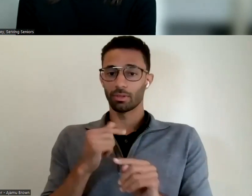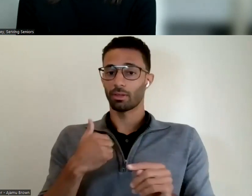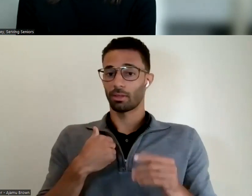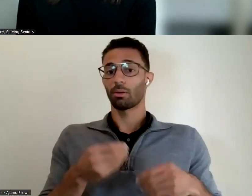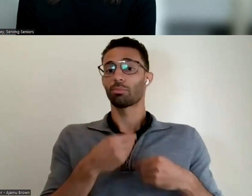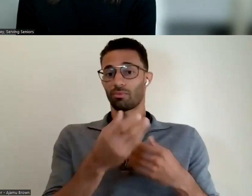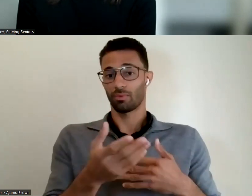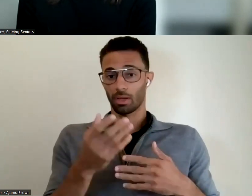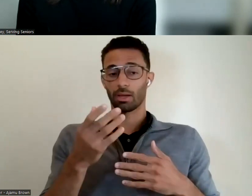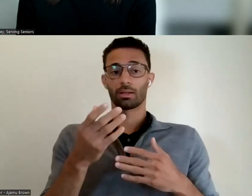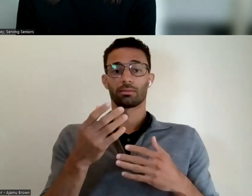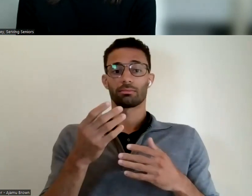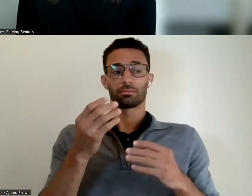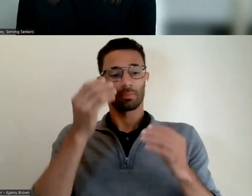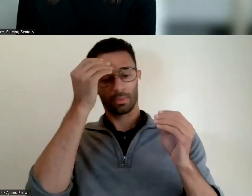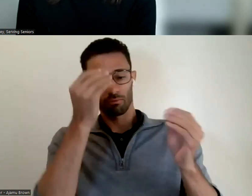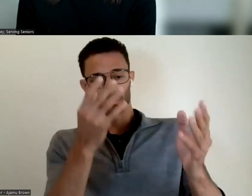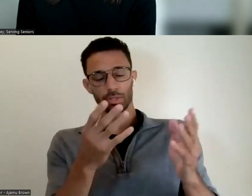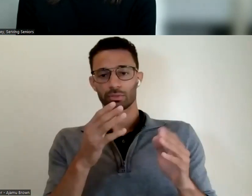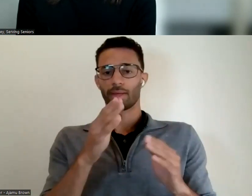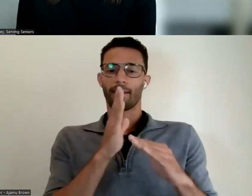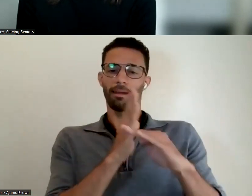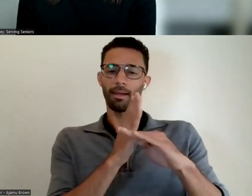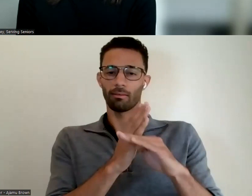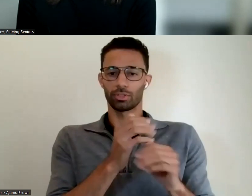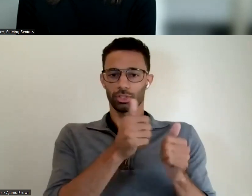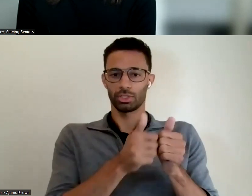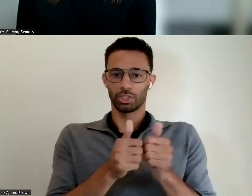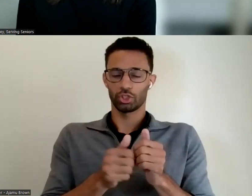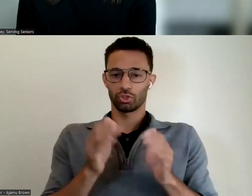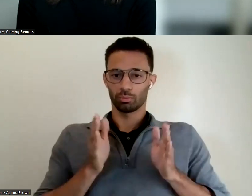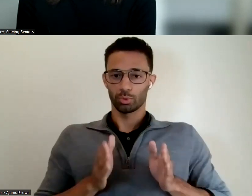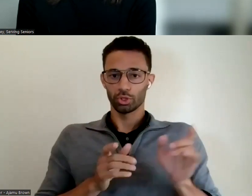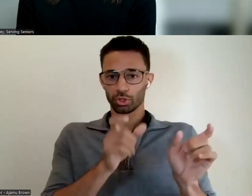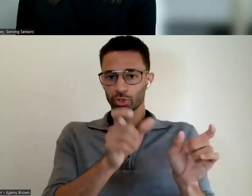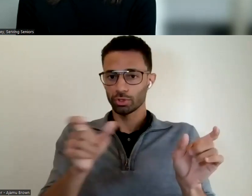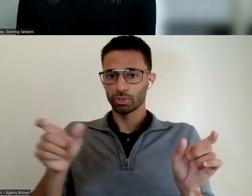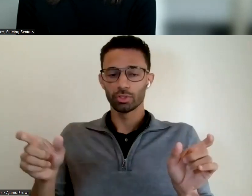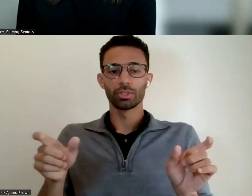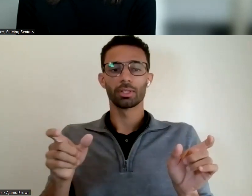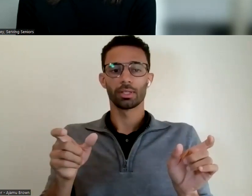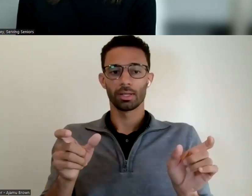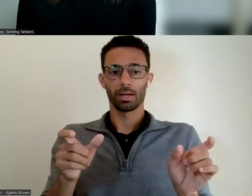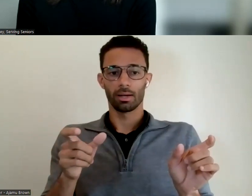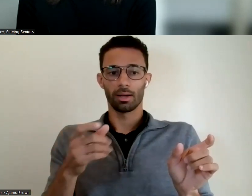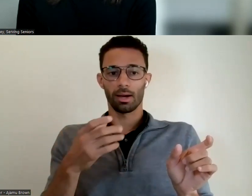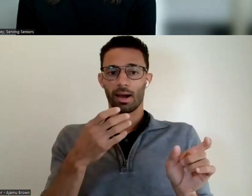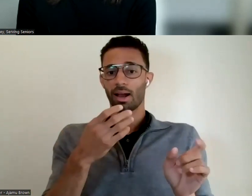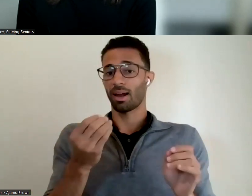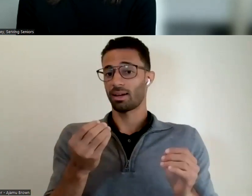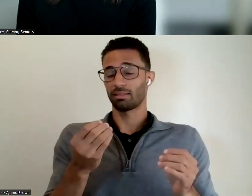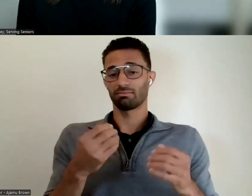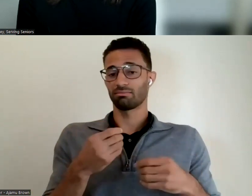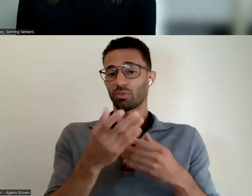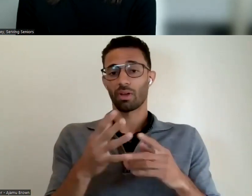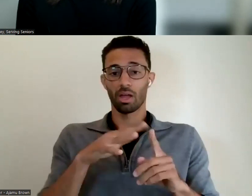information on like the average per capita that we're seeing, and just for a little bit of context, gave like the approximate cost of how much it